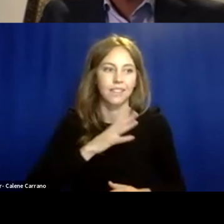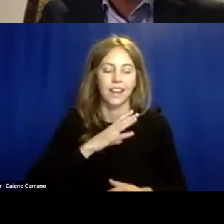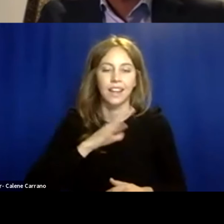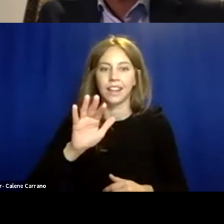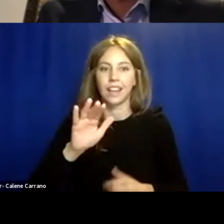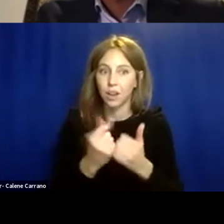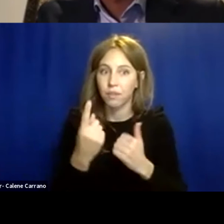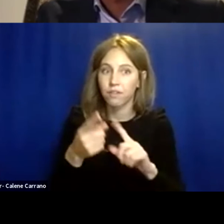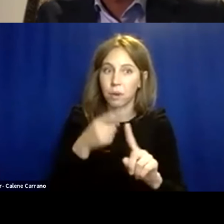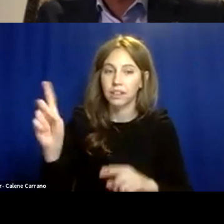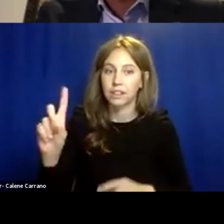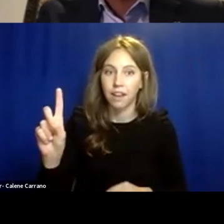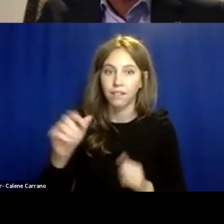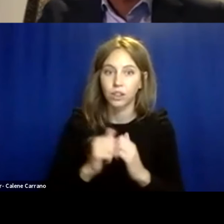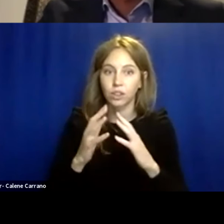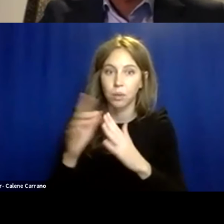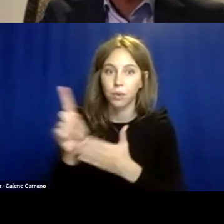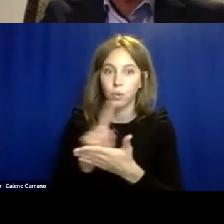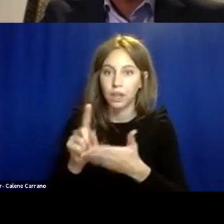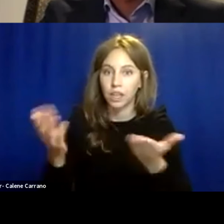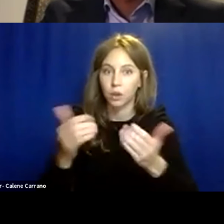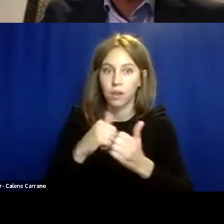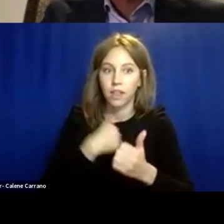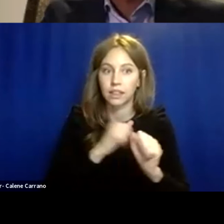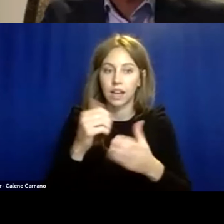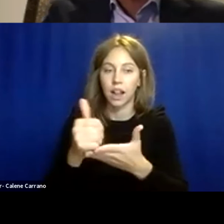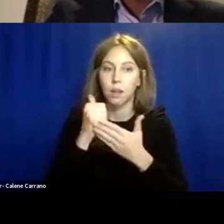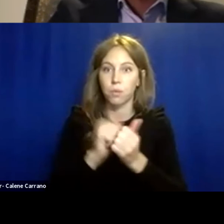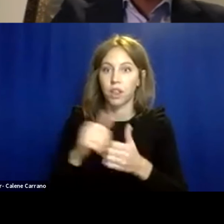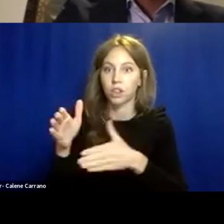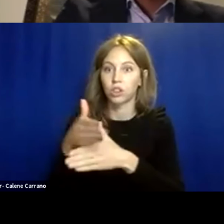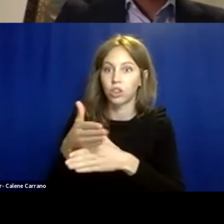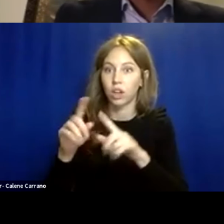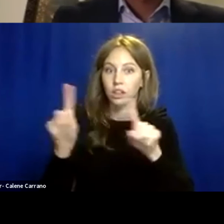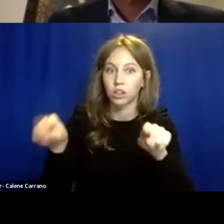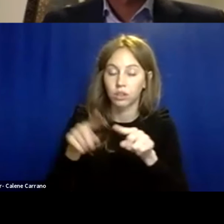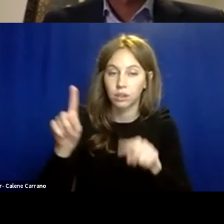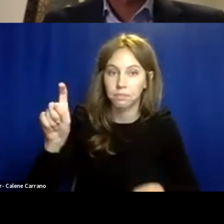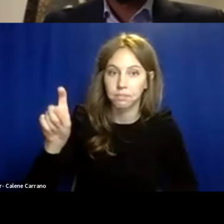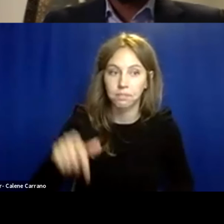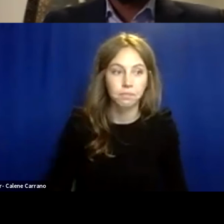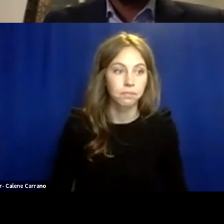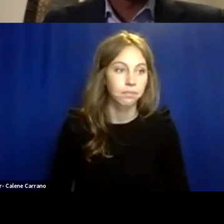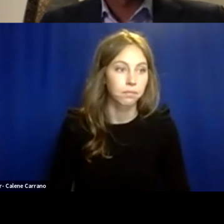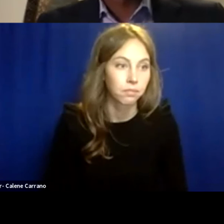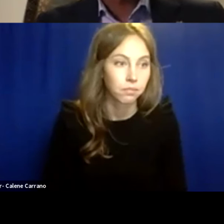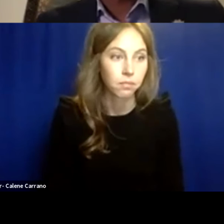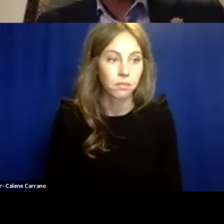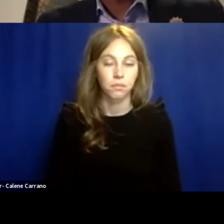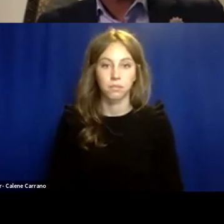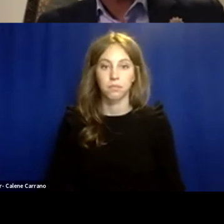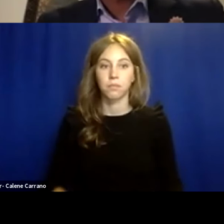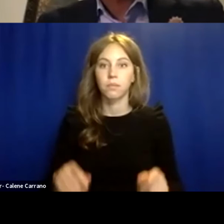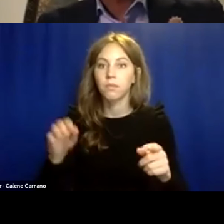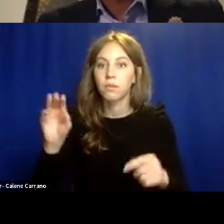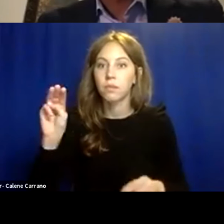anybody from Denver Startup Week on the line that could help us with sharing, please? So Michaela is